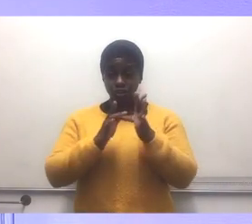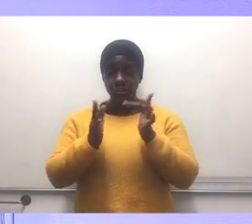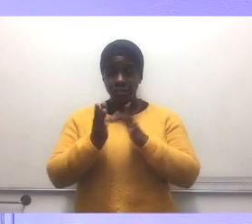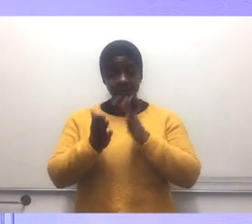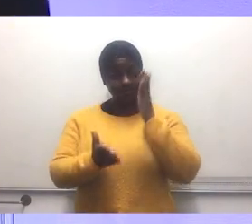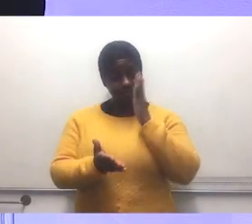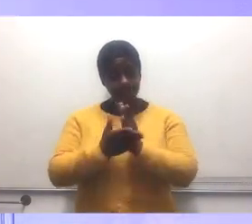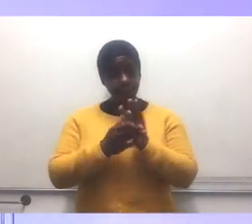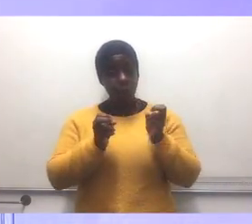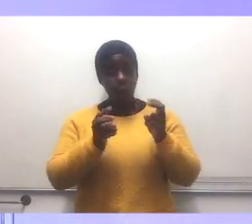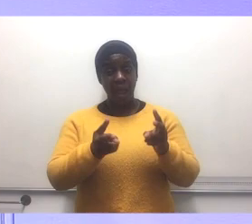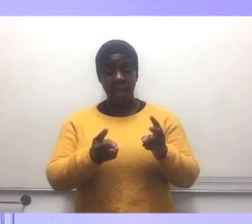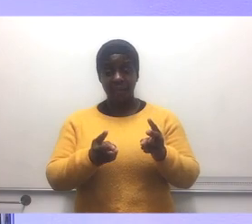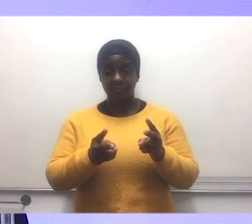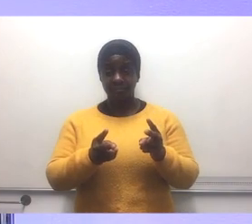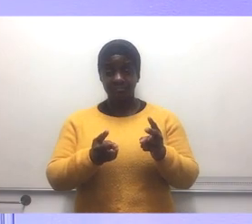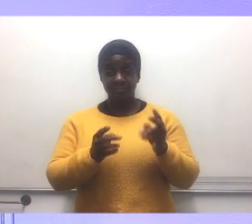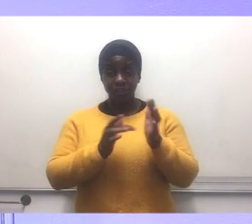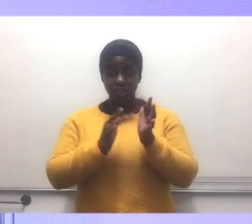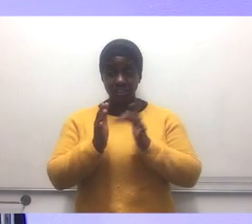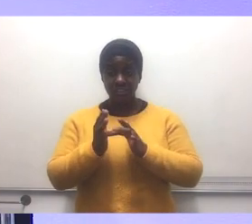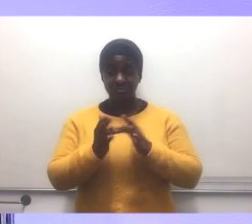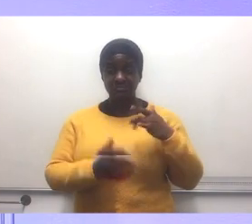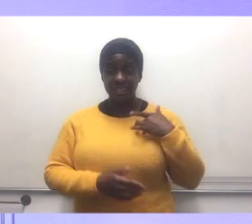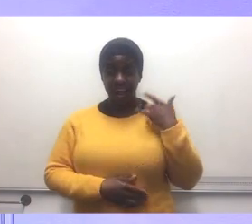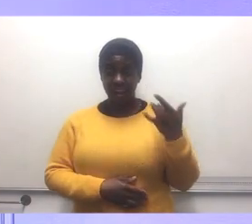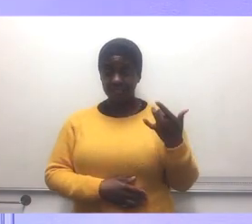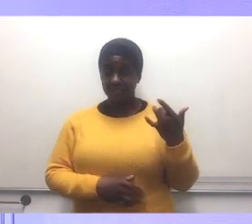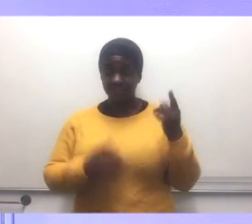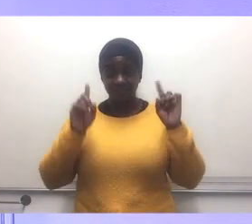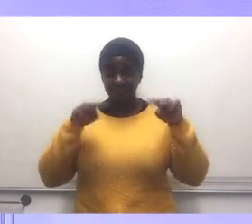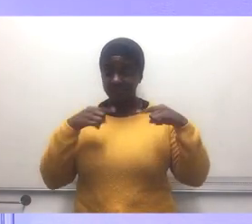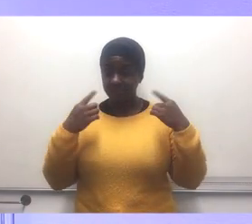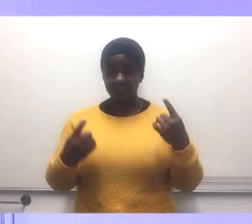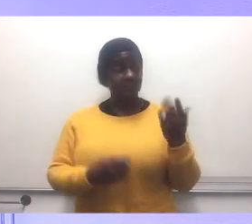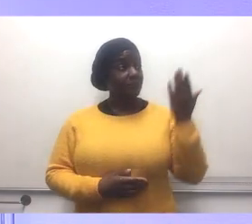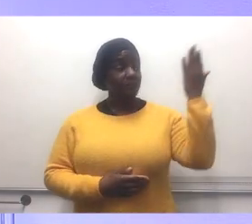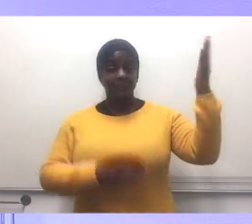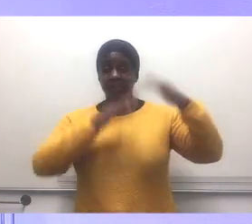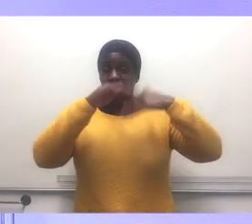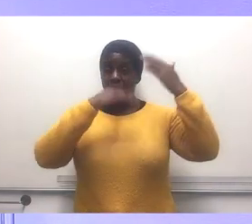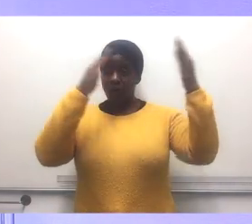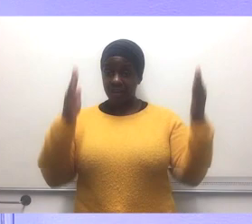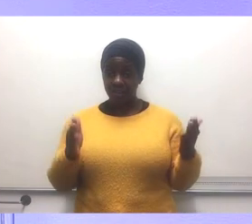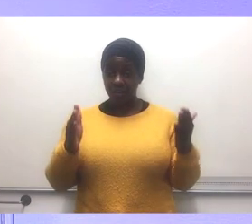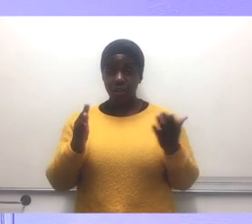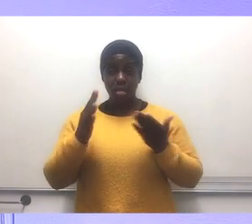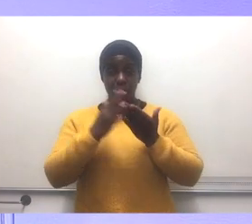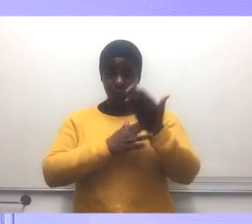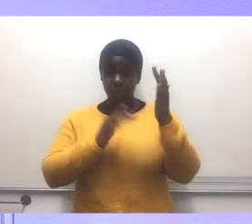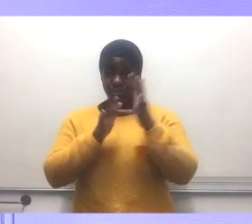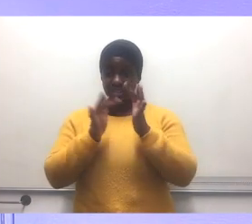still the way. Jesus is still the life. You cannot get to heaven except you go